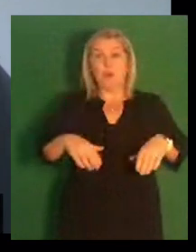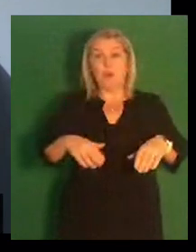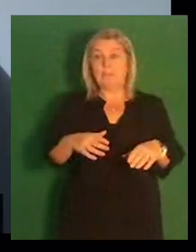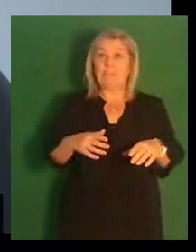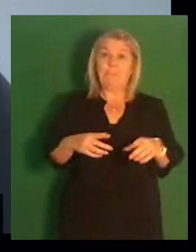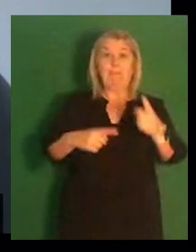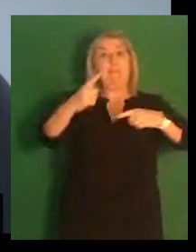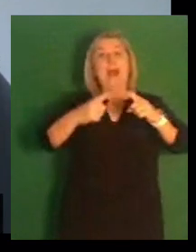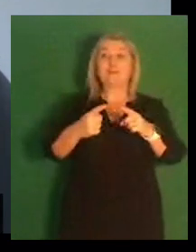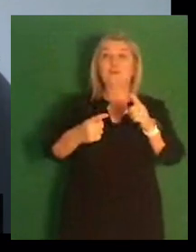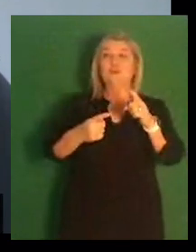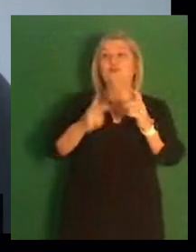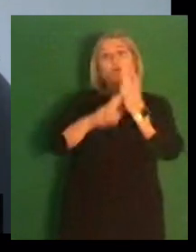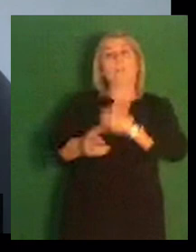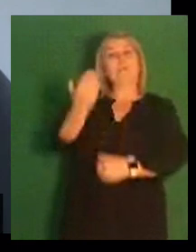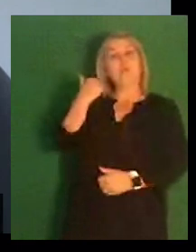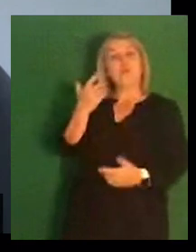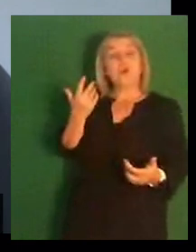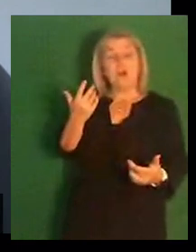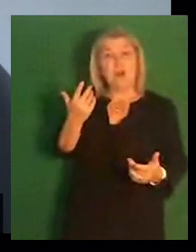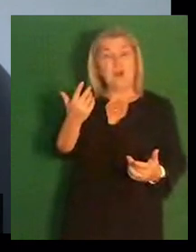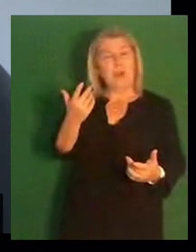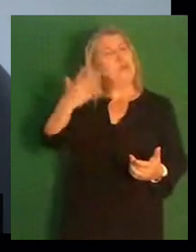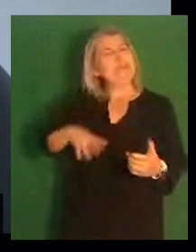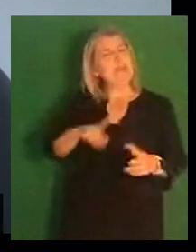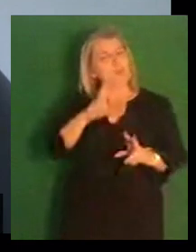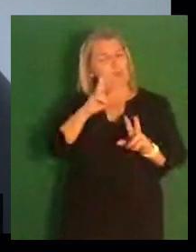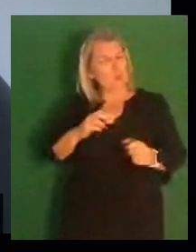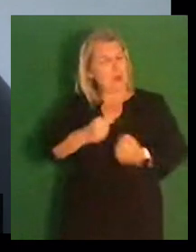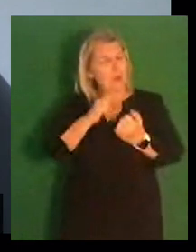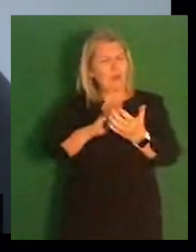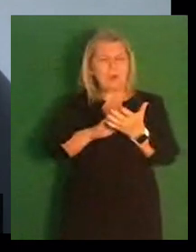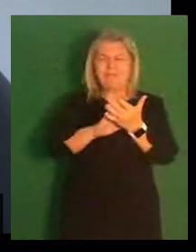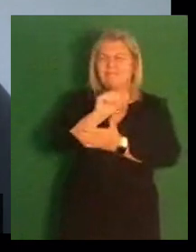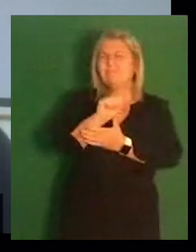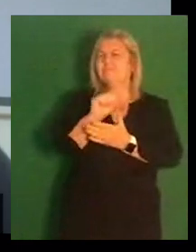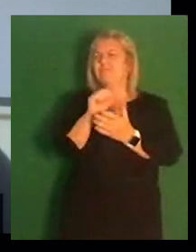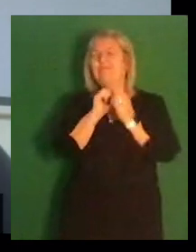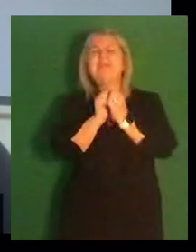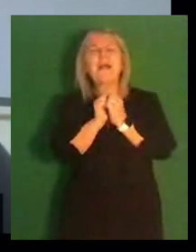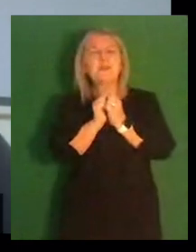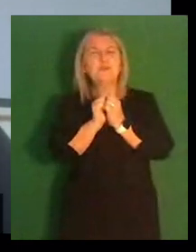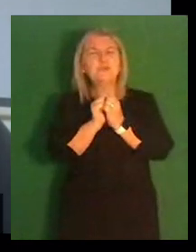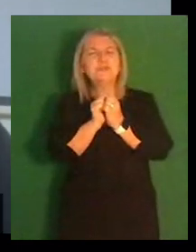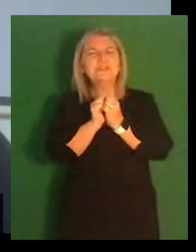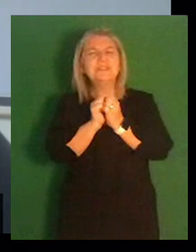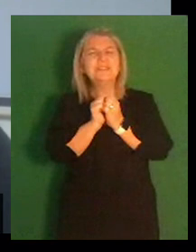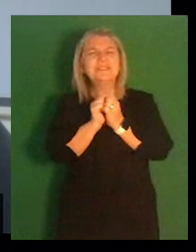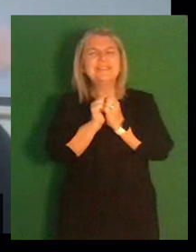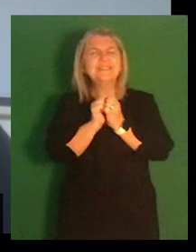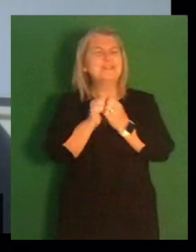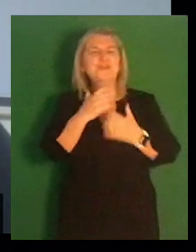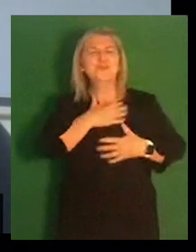our national cultural values are and how we all function together. So I've got a baby and